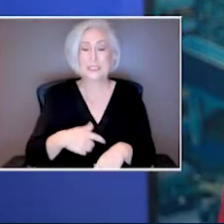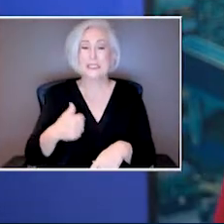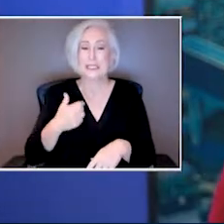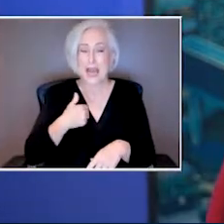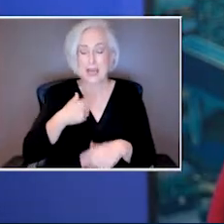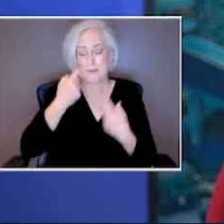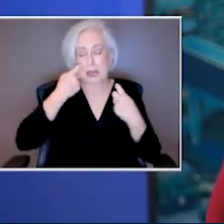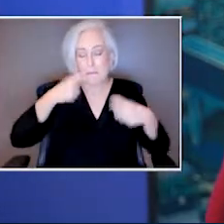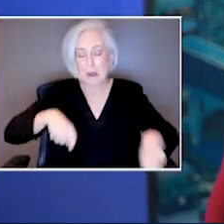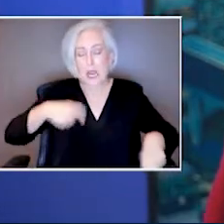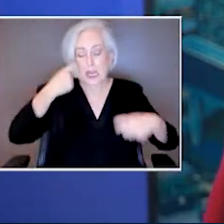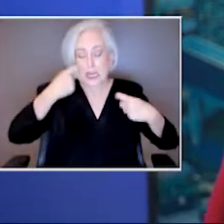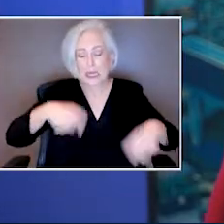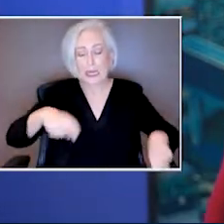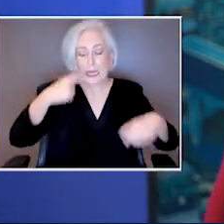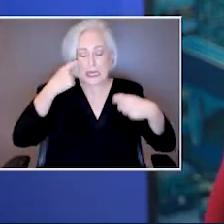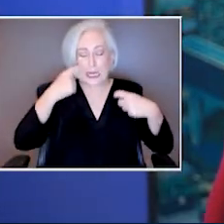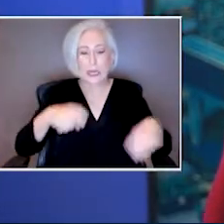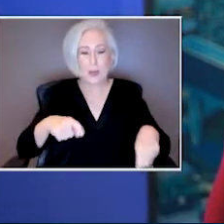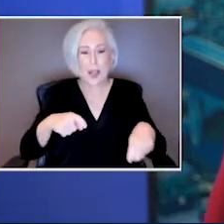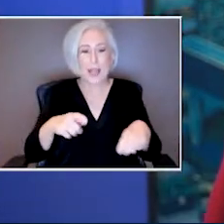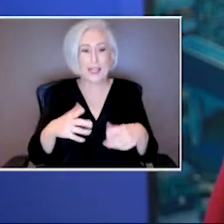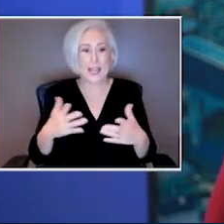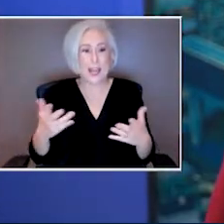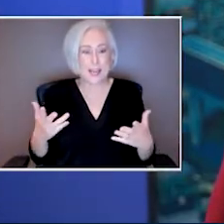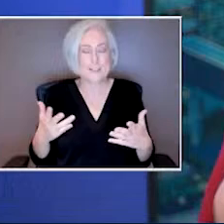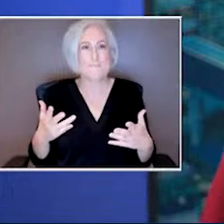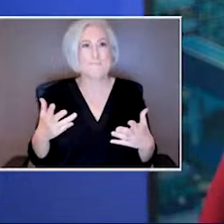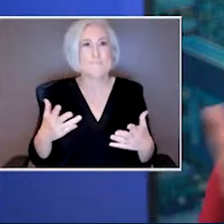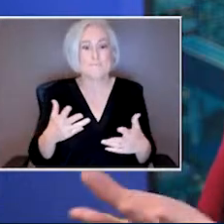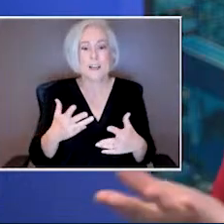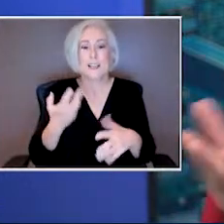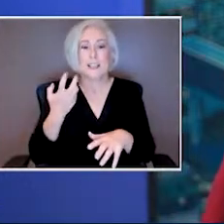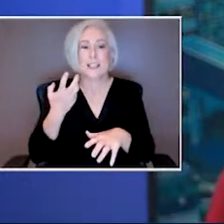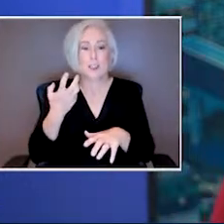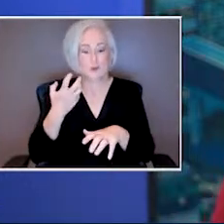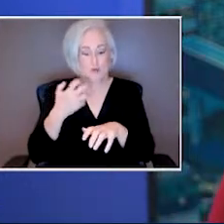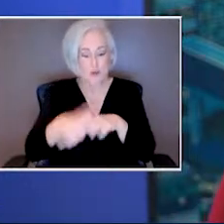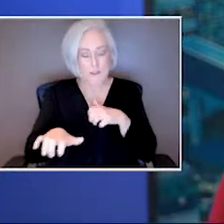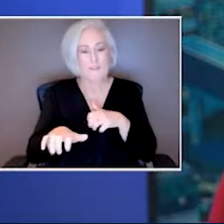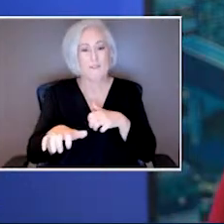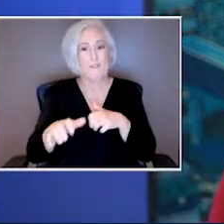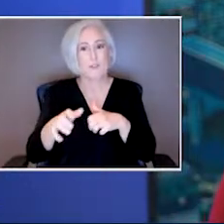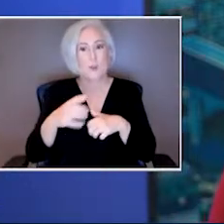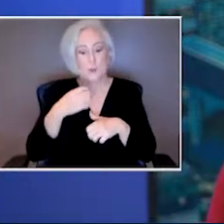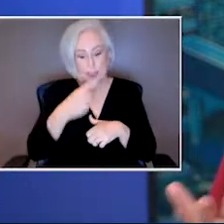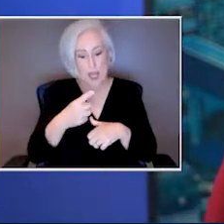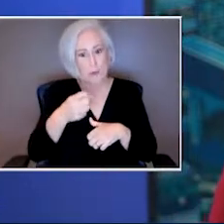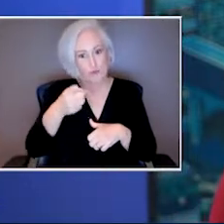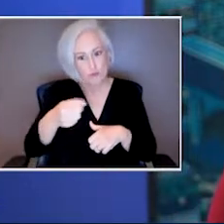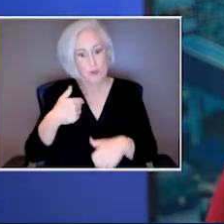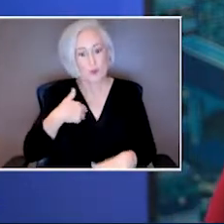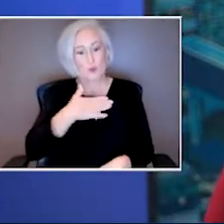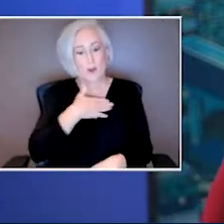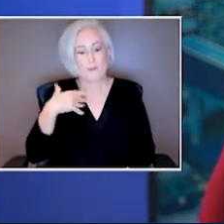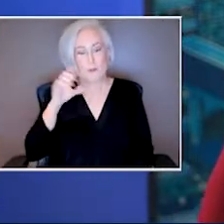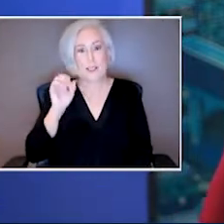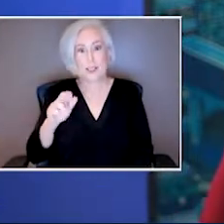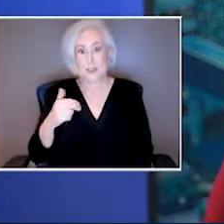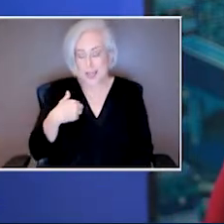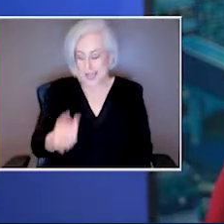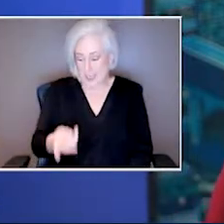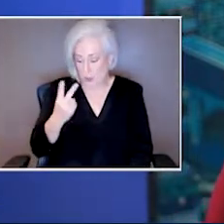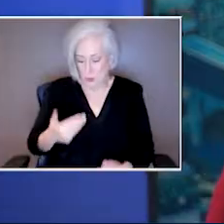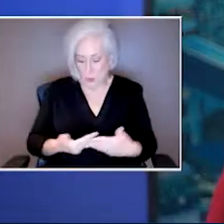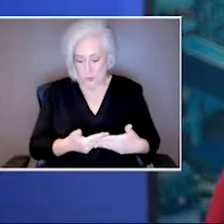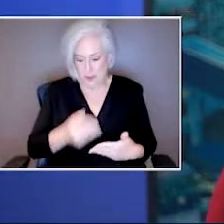crying, and it's a rough thing to get told that you have breast cancer, especially when you've got, I had 2 babies at home. Yeah. I had a